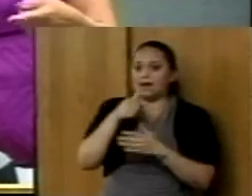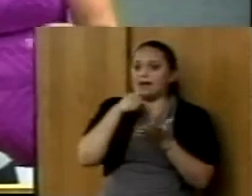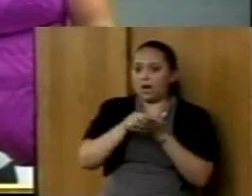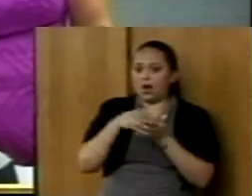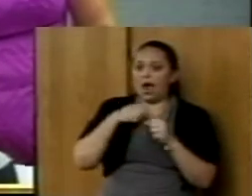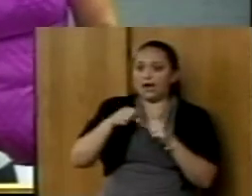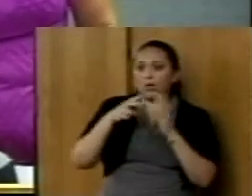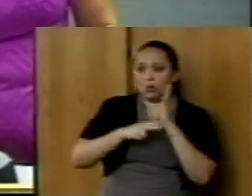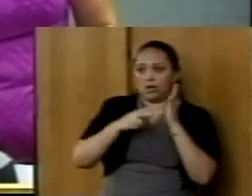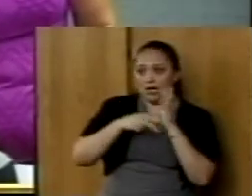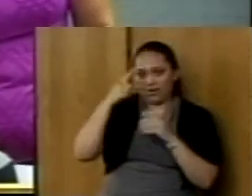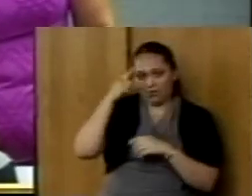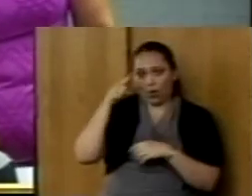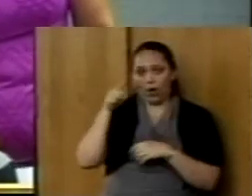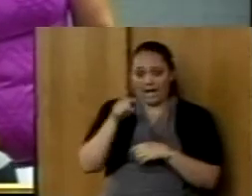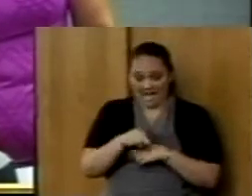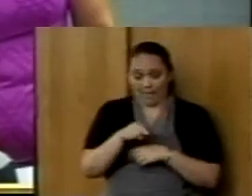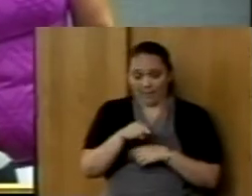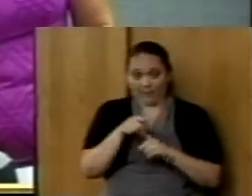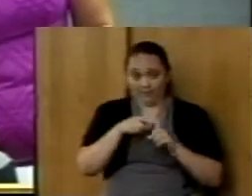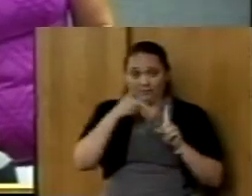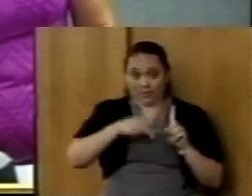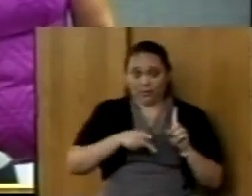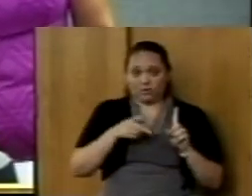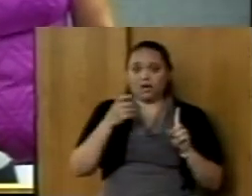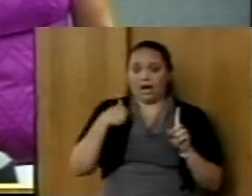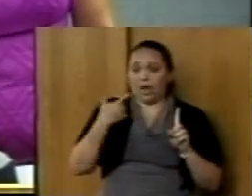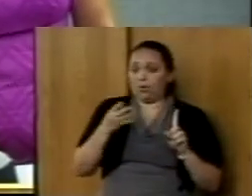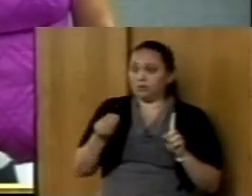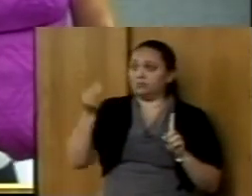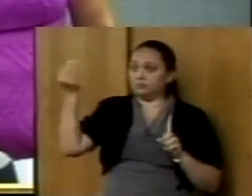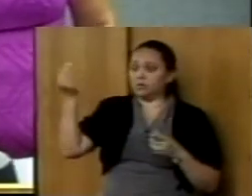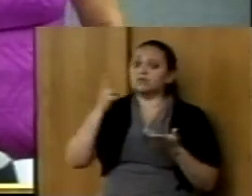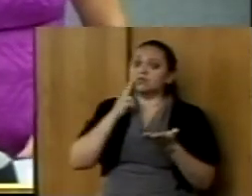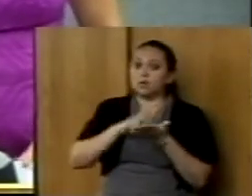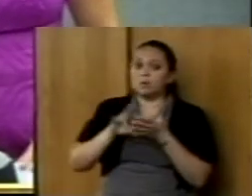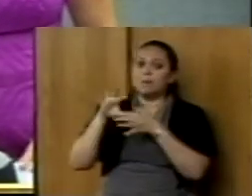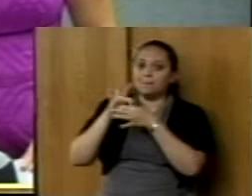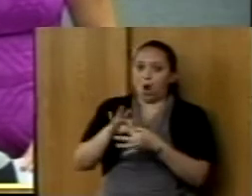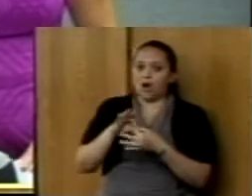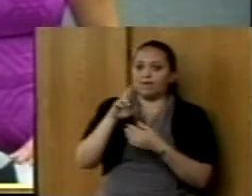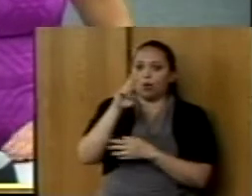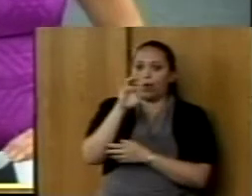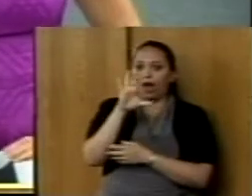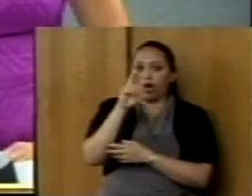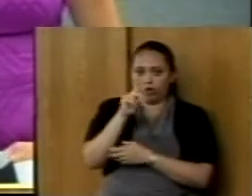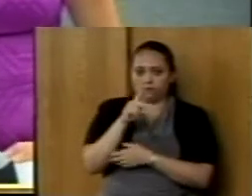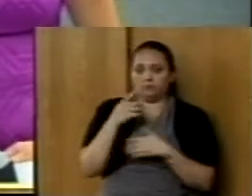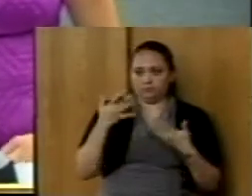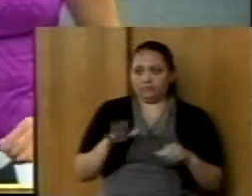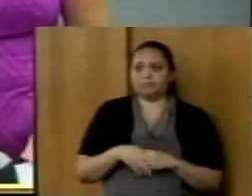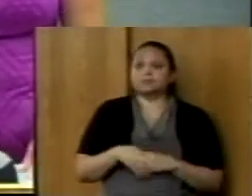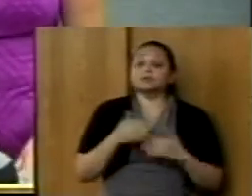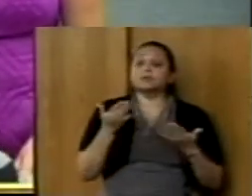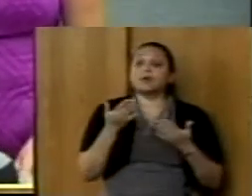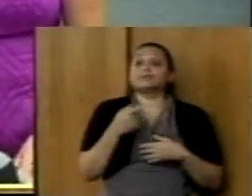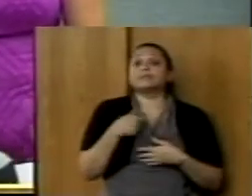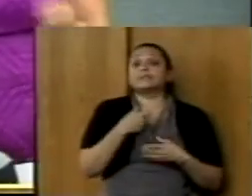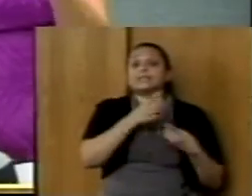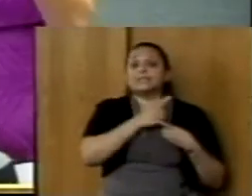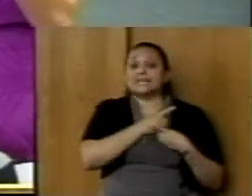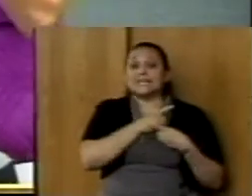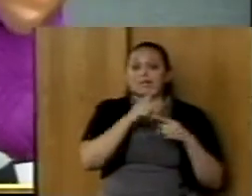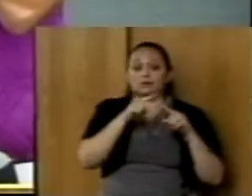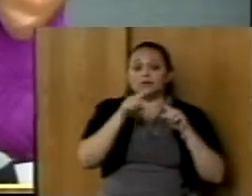I've actually turned it into the secretary to be a part of the record as well. Dear distinguished members of the Brownsville Independent